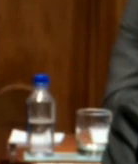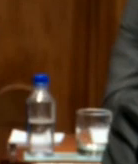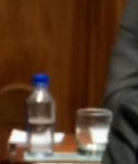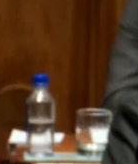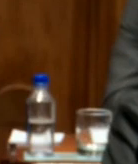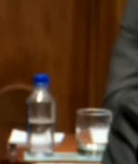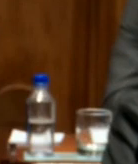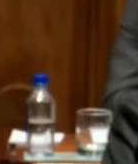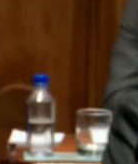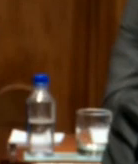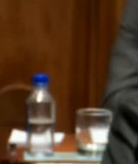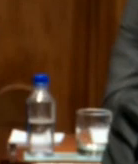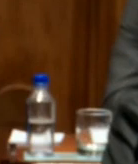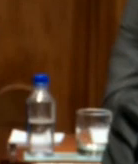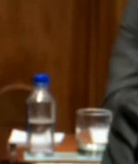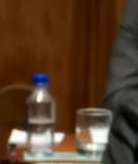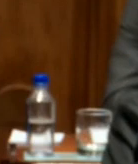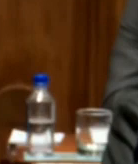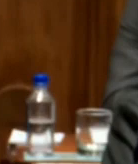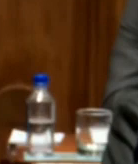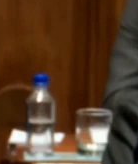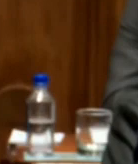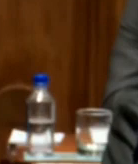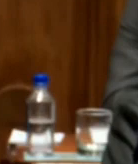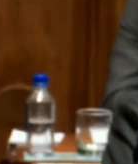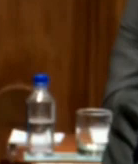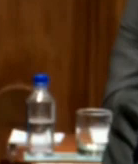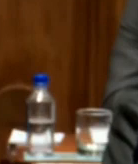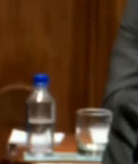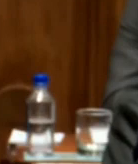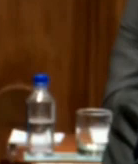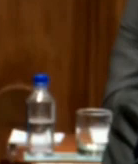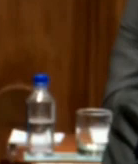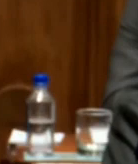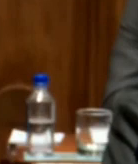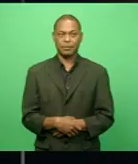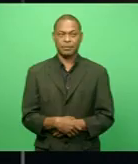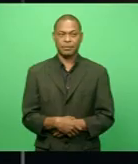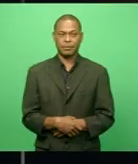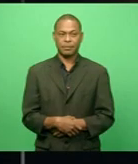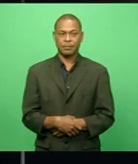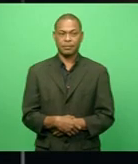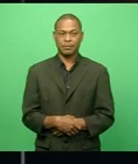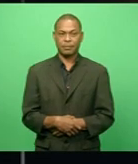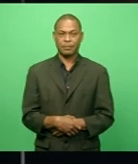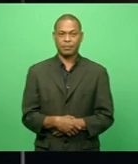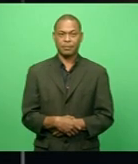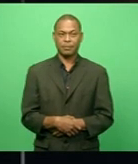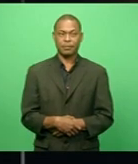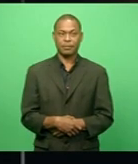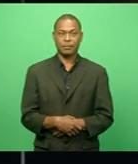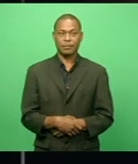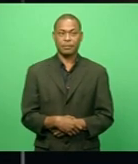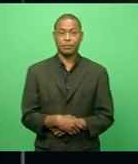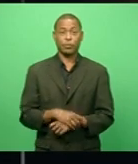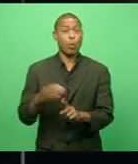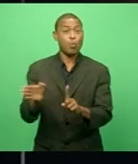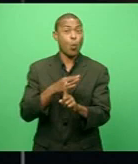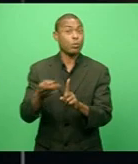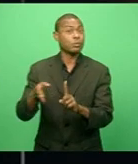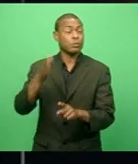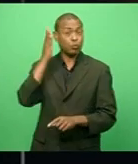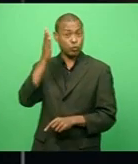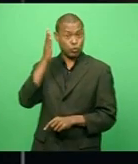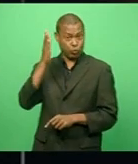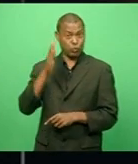some of us have served our time as well, but we are back. Bullying in schools has been